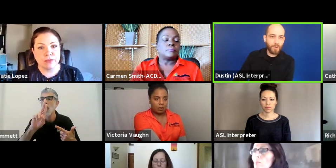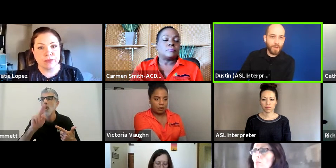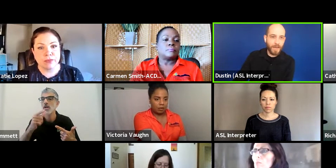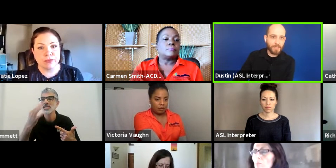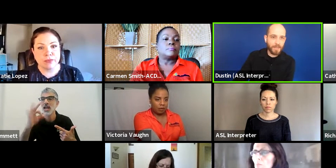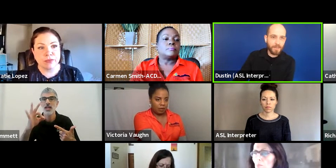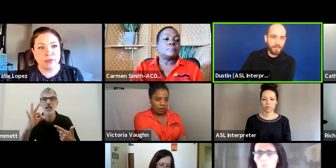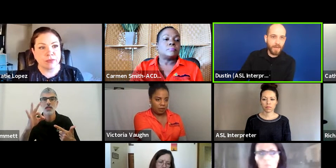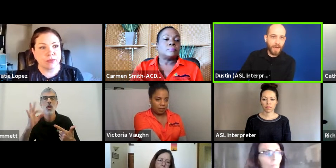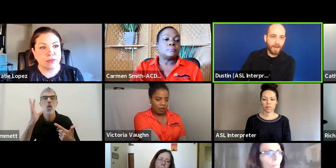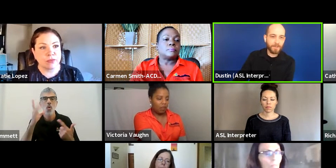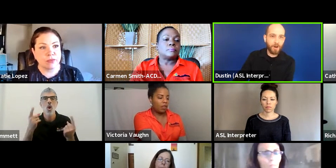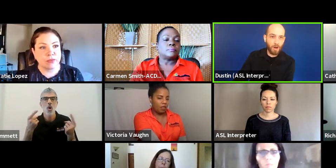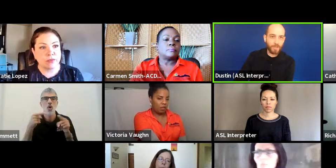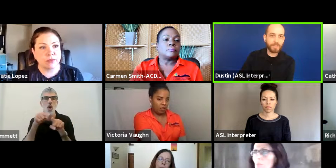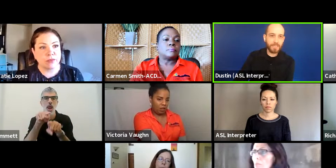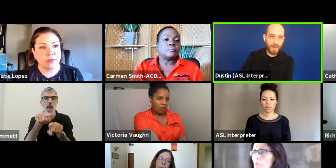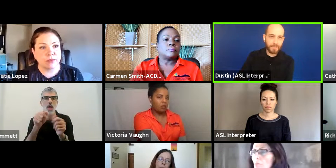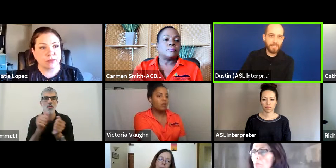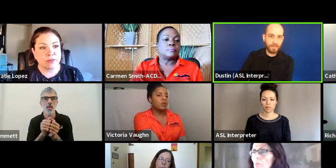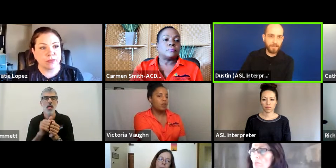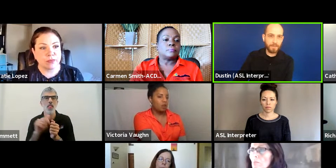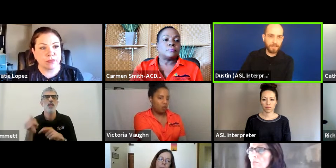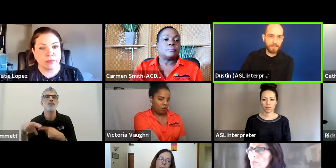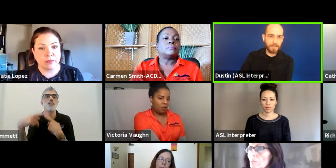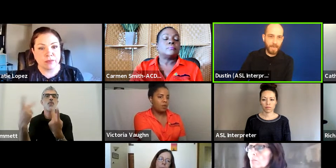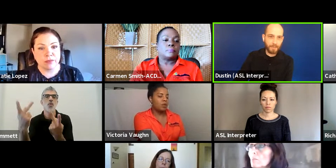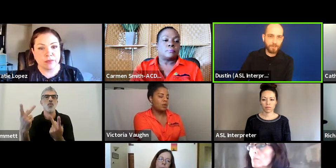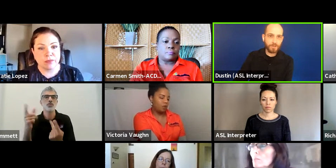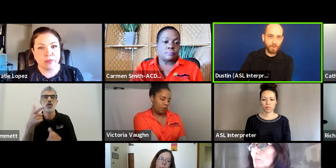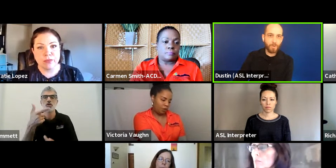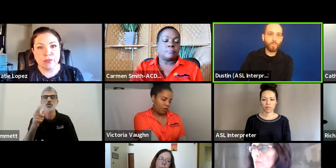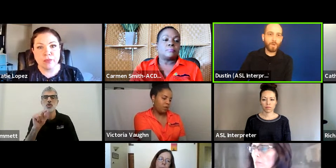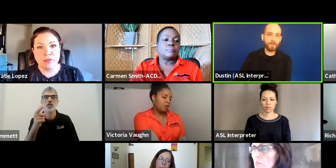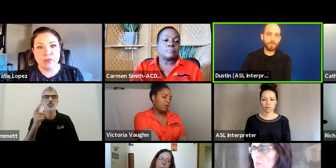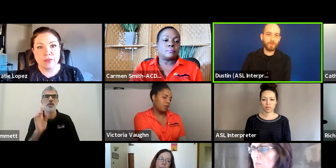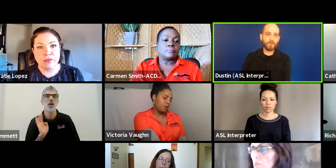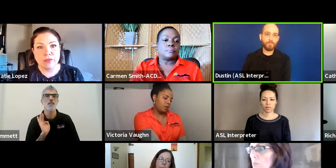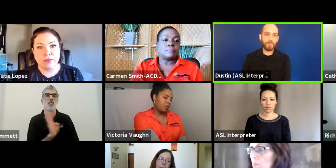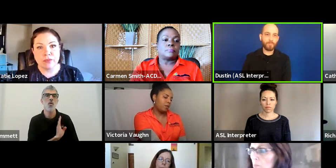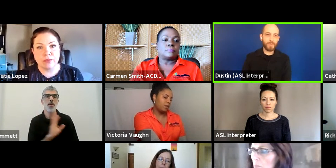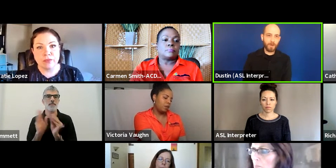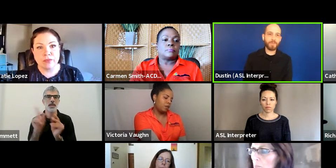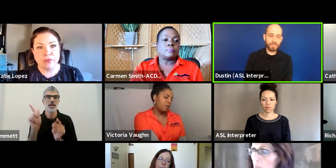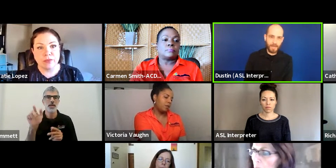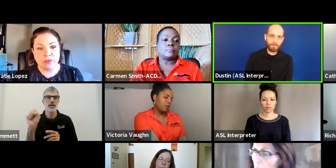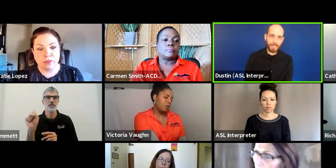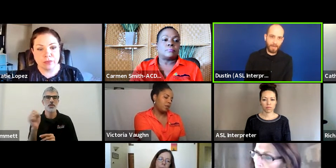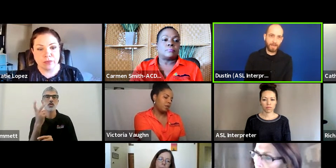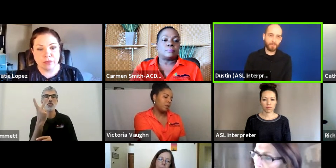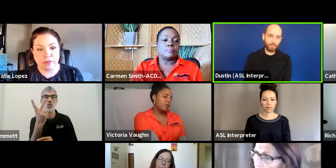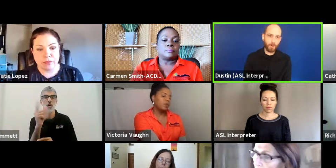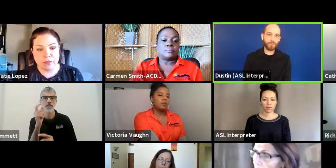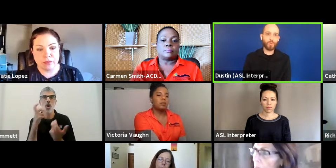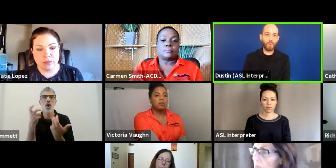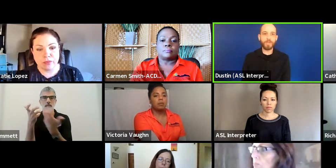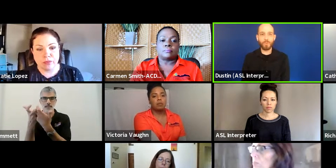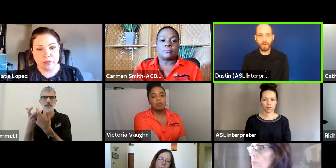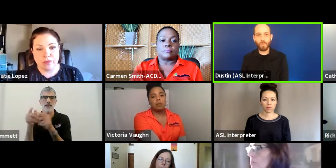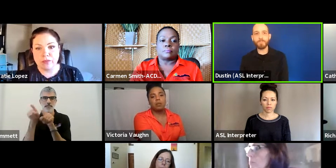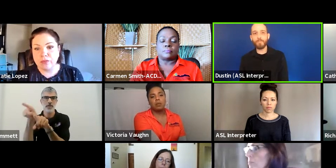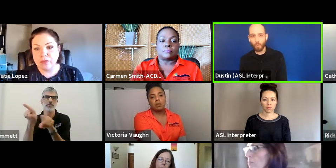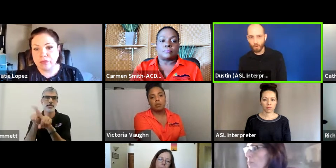The February 18th and August 19th dates will be on the same day as our